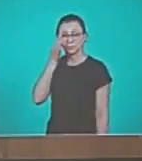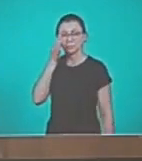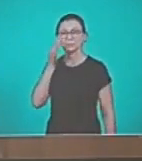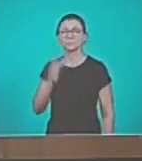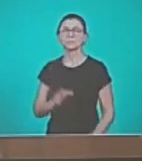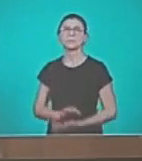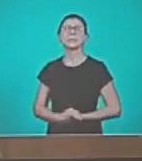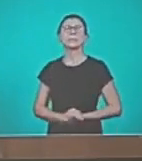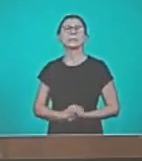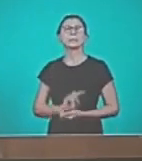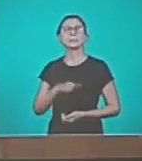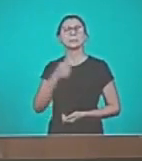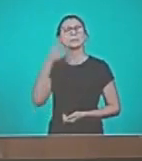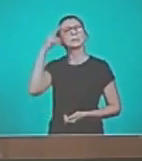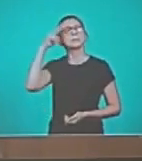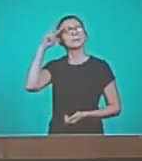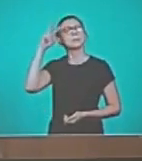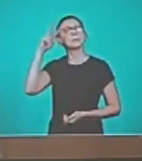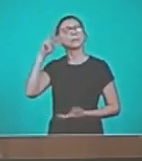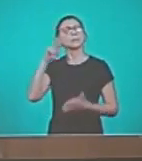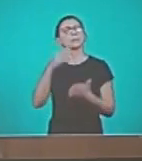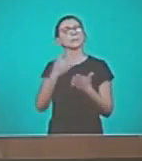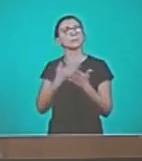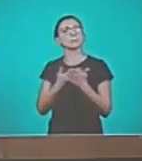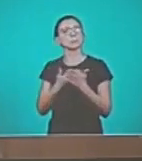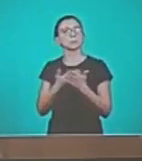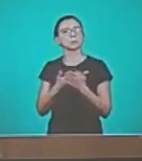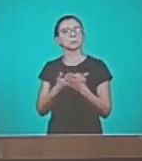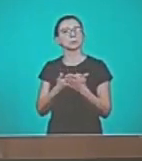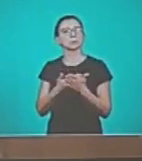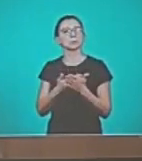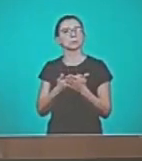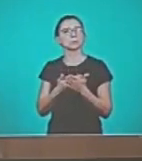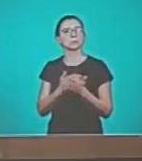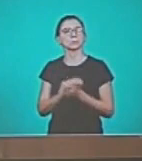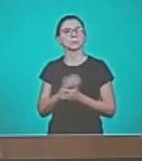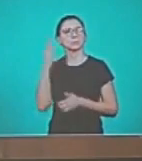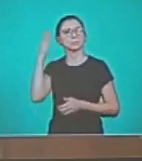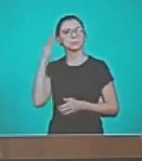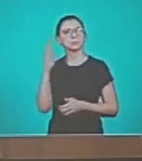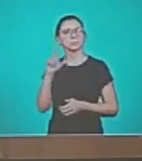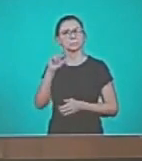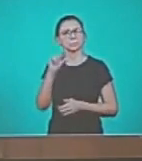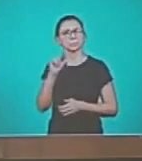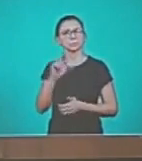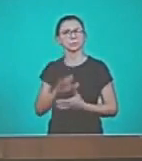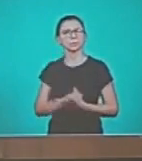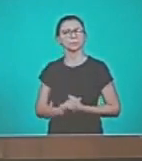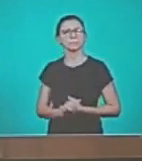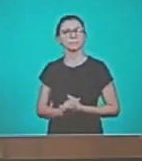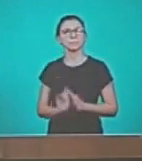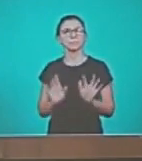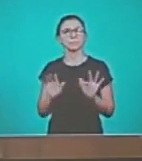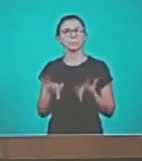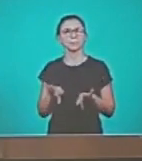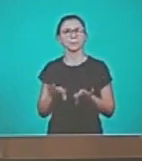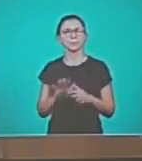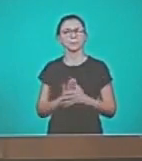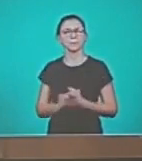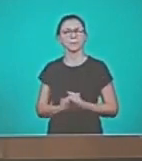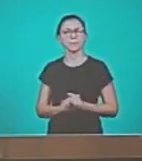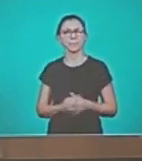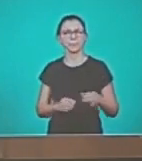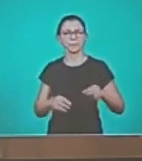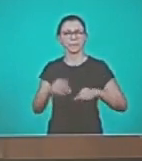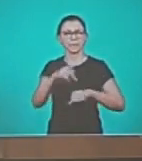it is interesting, if I remember, in this study that we're going to have, I'm going to have a short word here at the end about